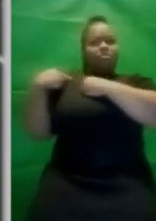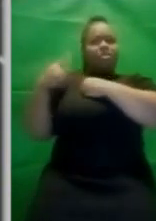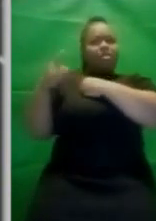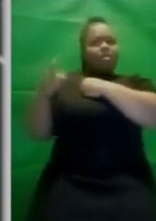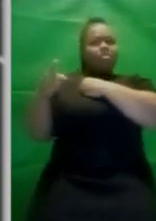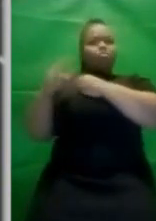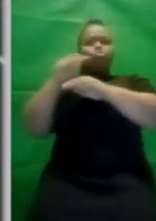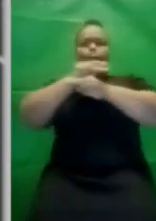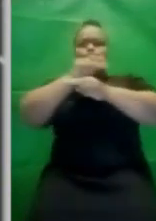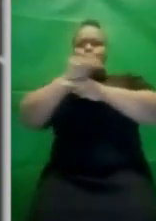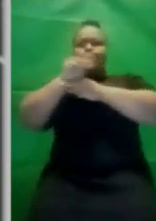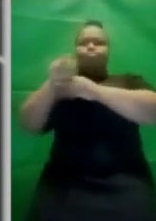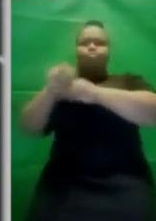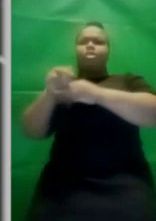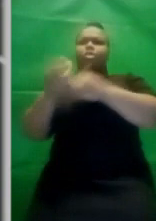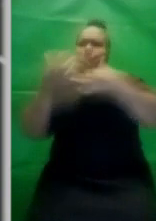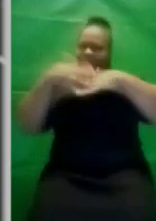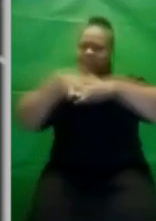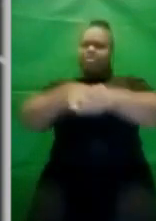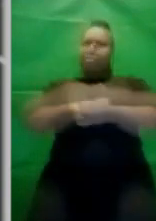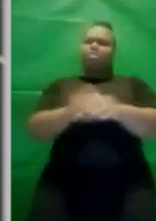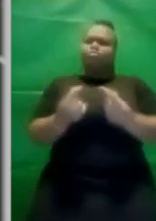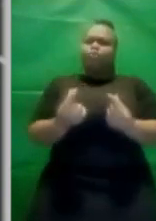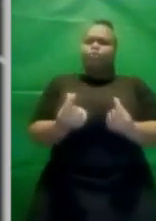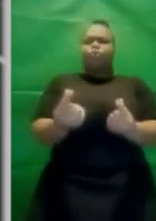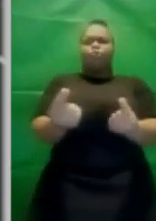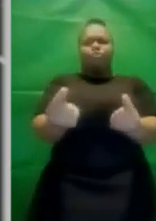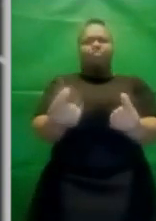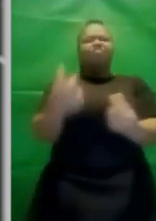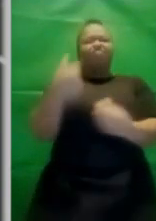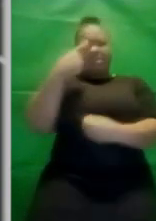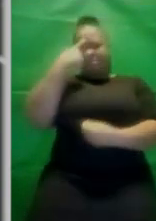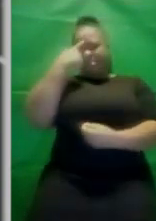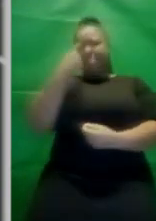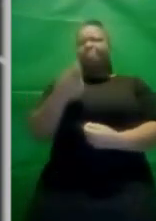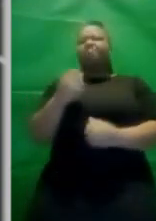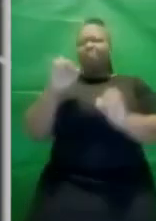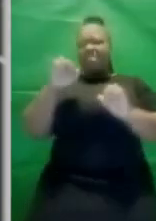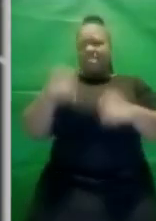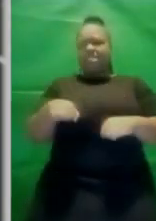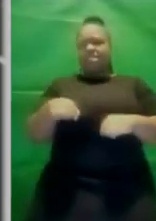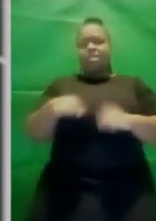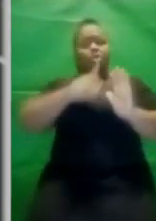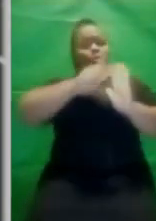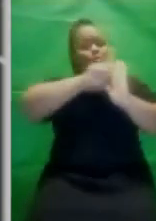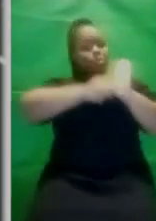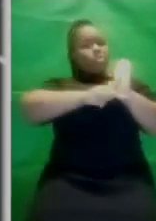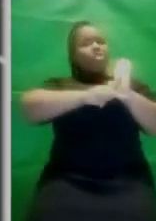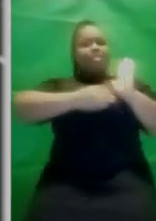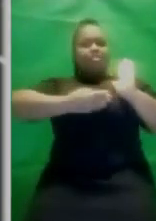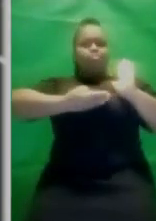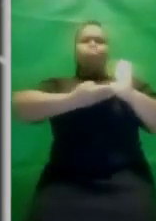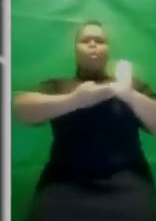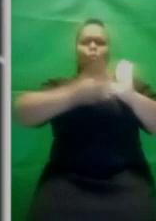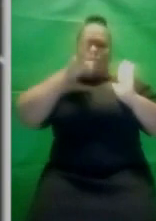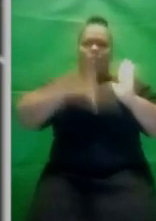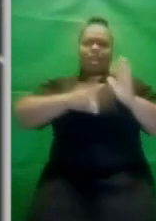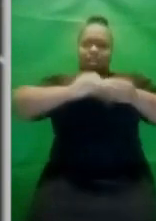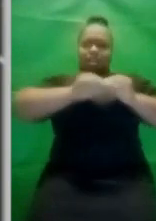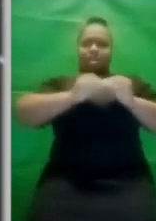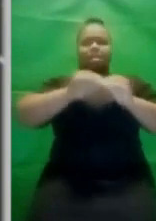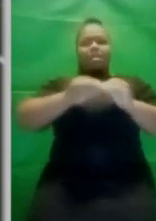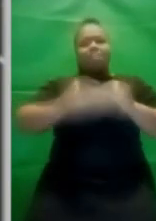I believe that we will be putting this into these very distinct set of policies which we're going to be working on in the coming